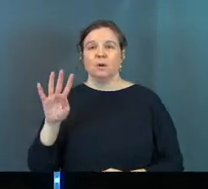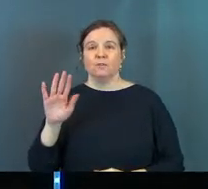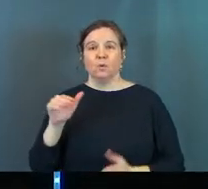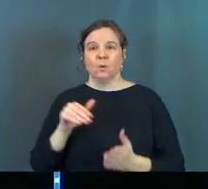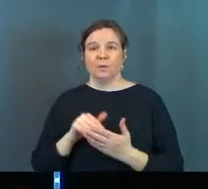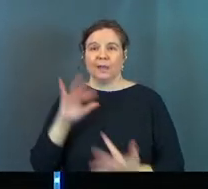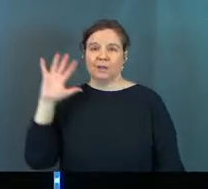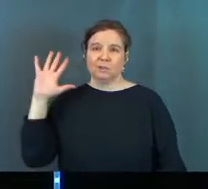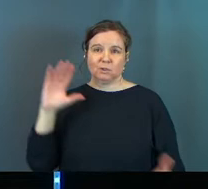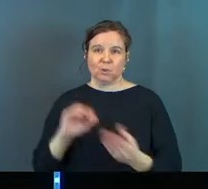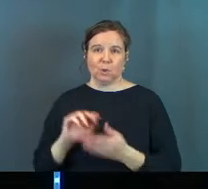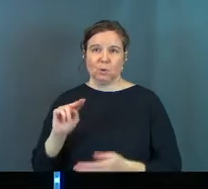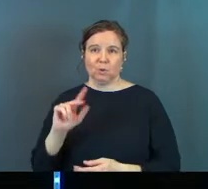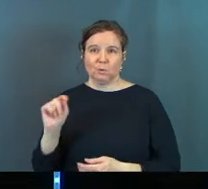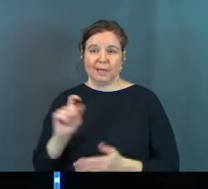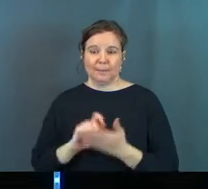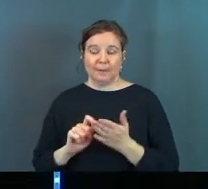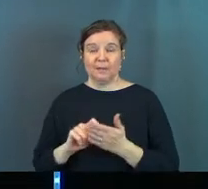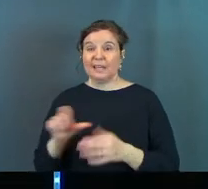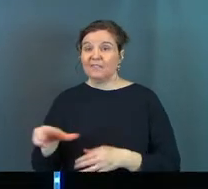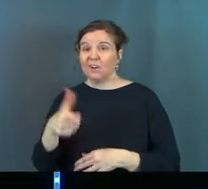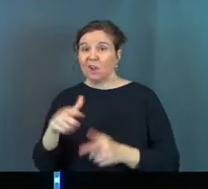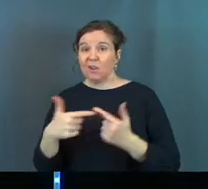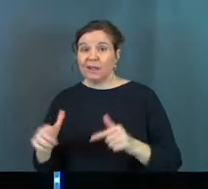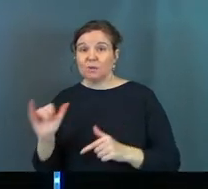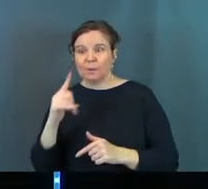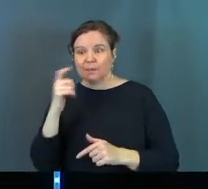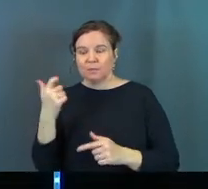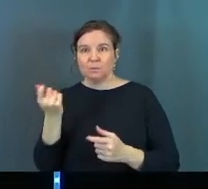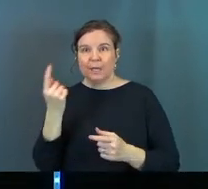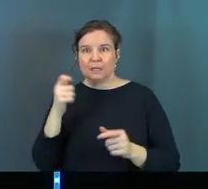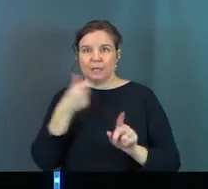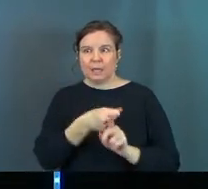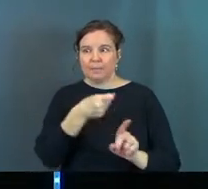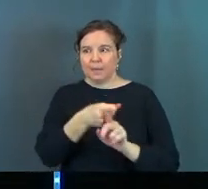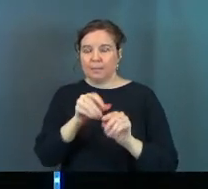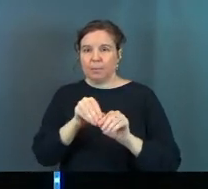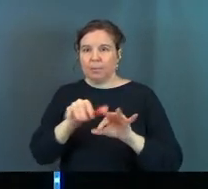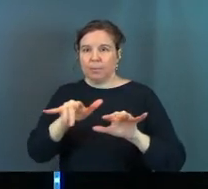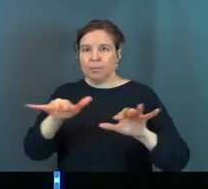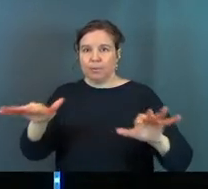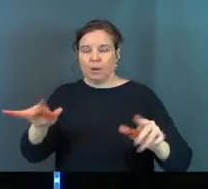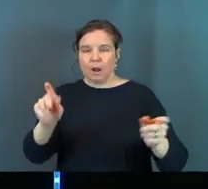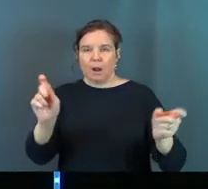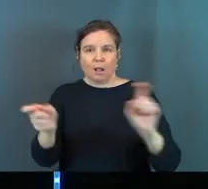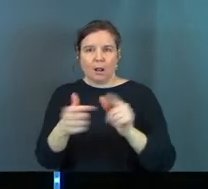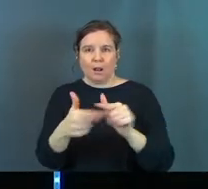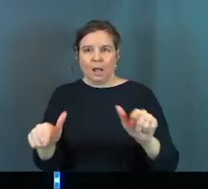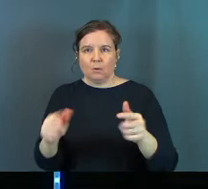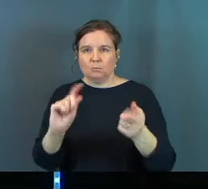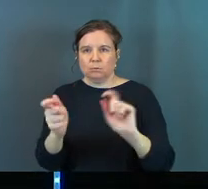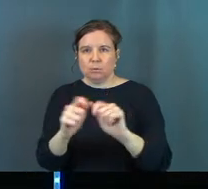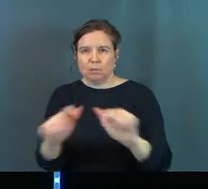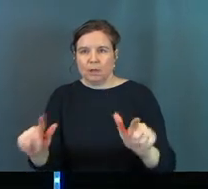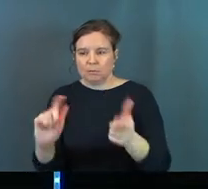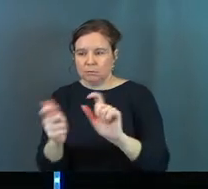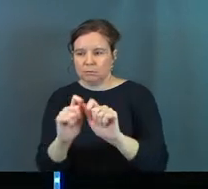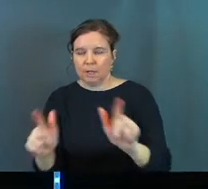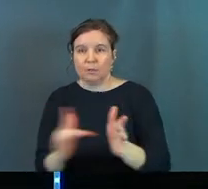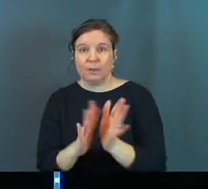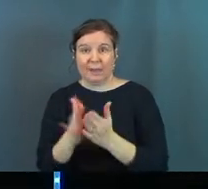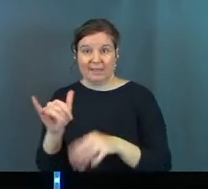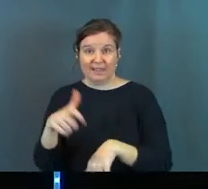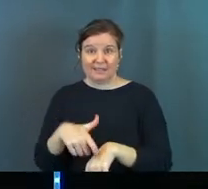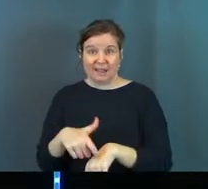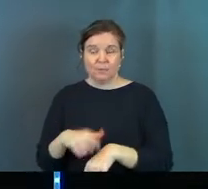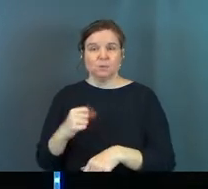24,000 total New Testament manuscripts, even in other languages, because it was making such an impact in the ancient world. All kinds of different languages were translating the Bible